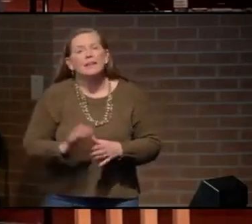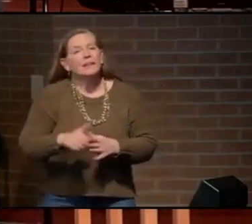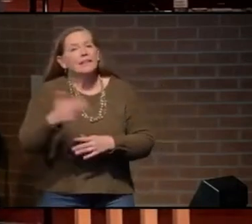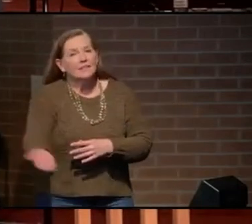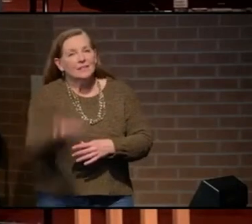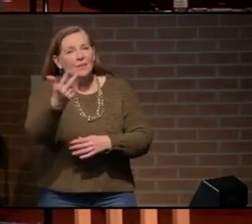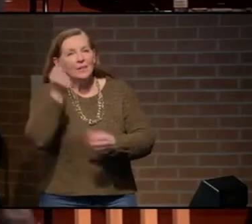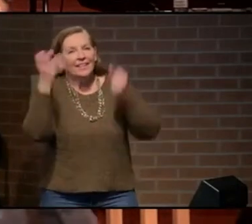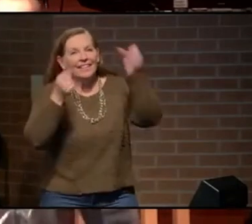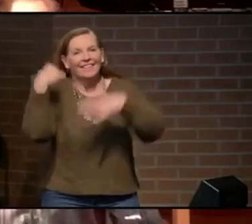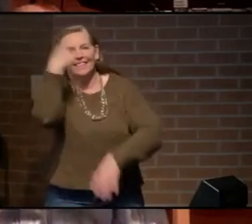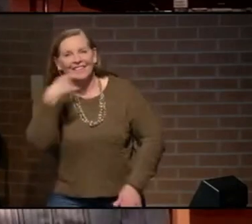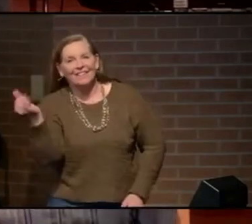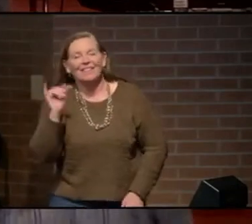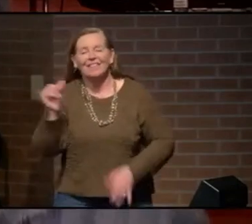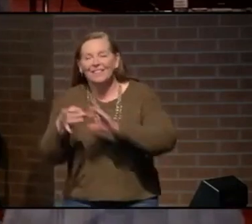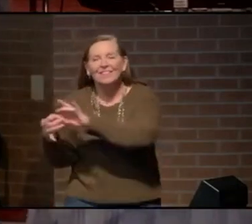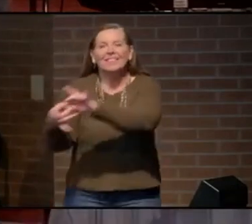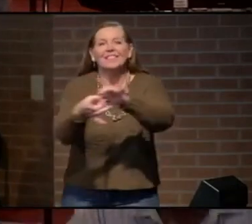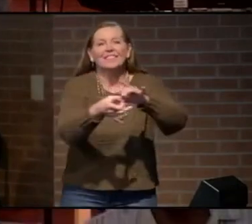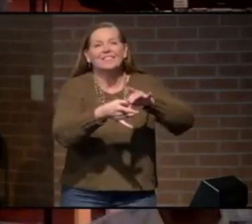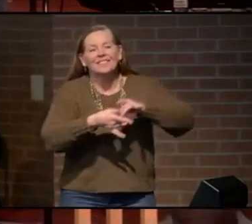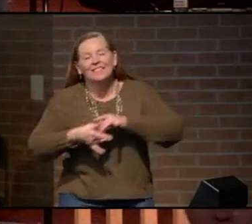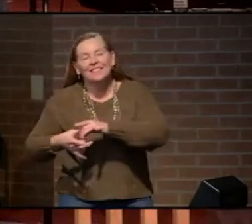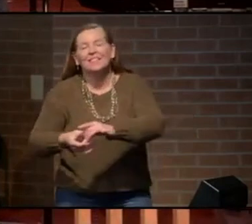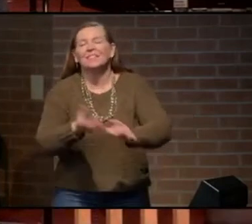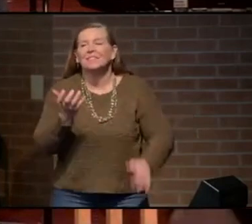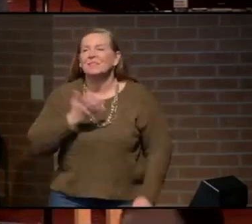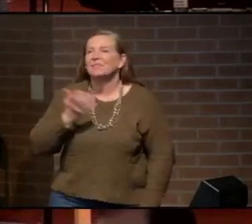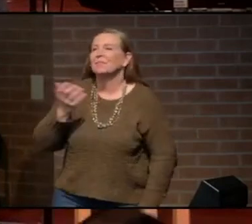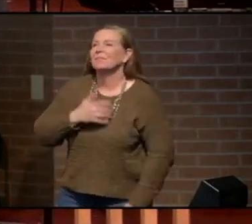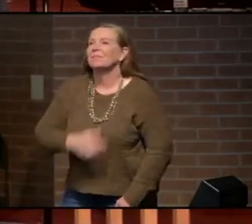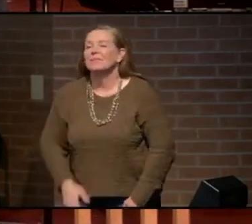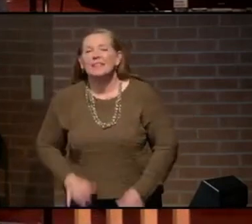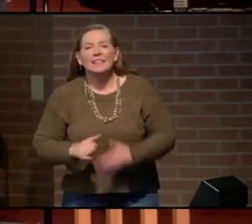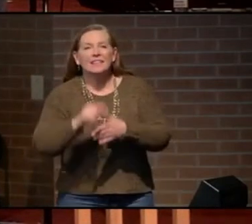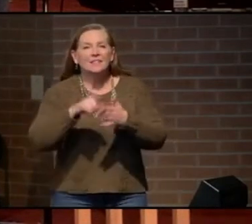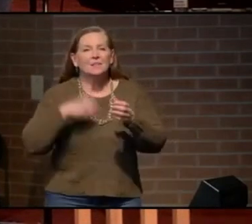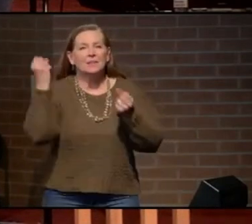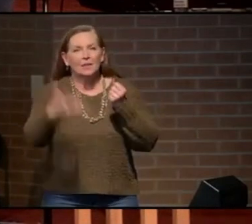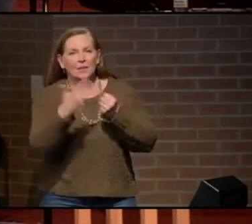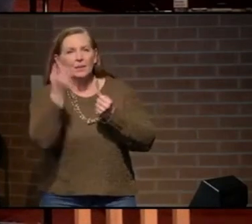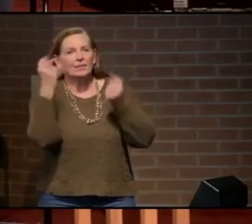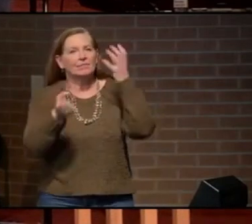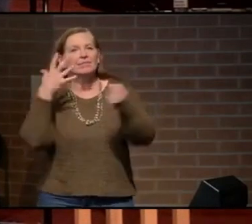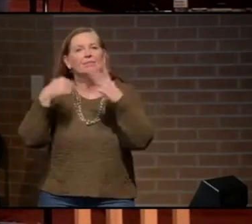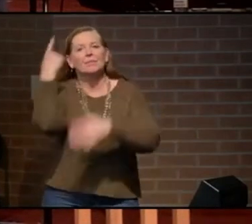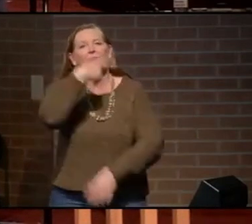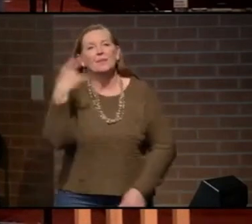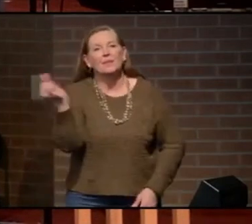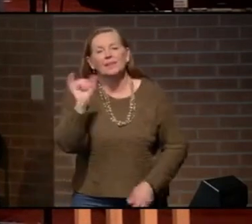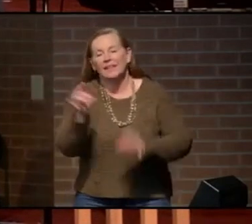This is the sound of voices three. This is the sound of